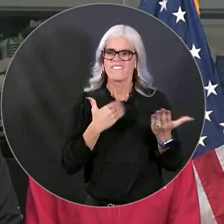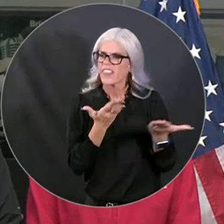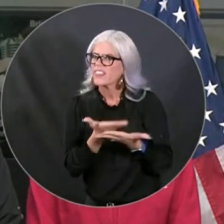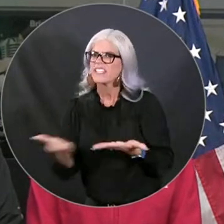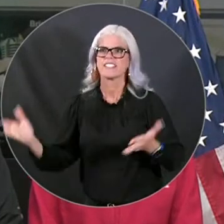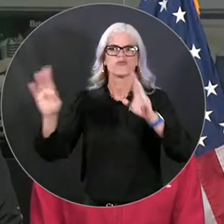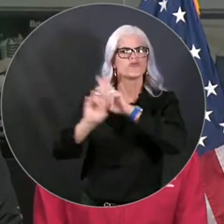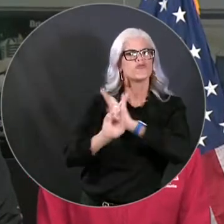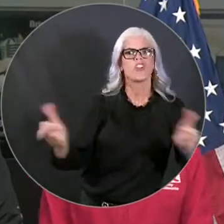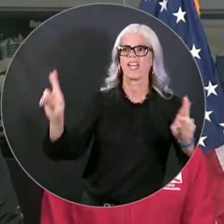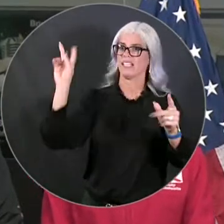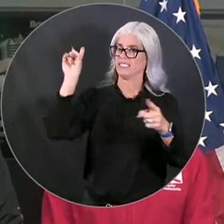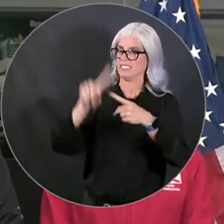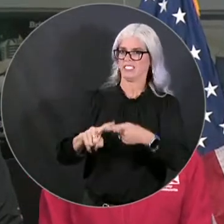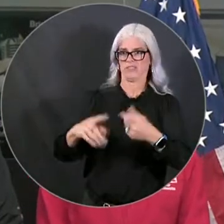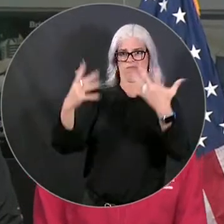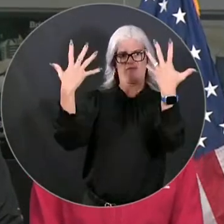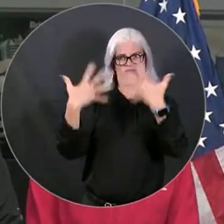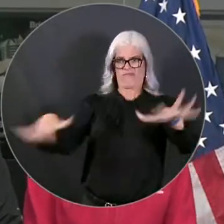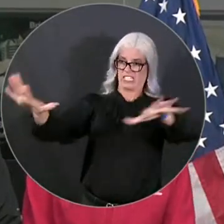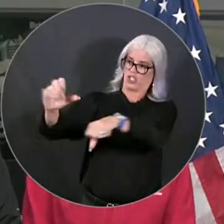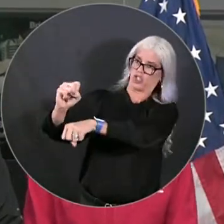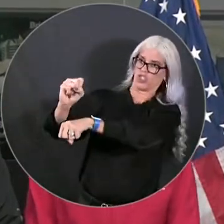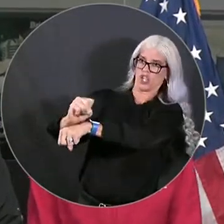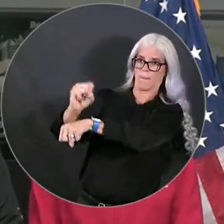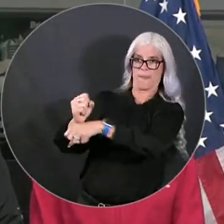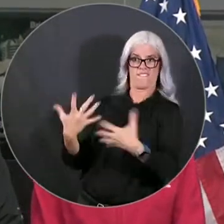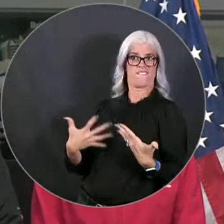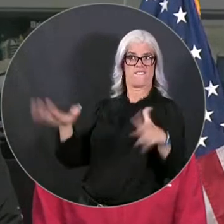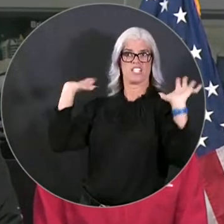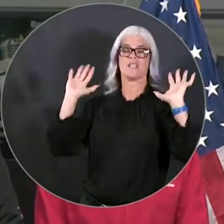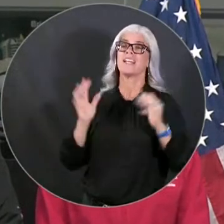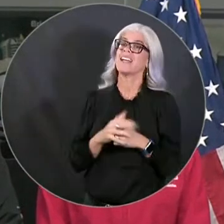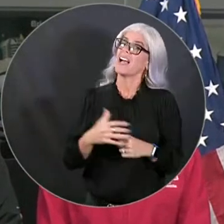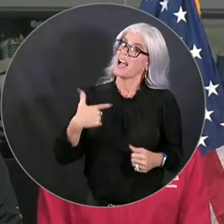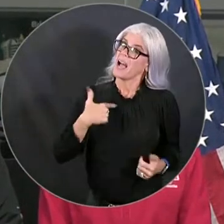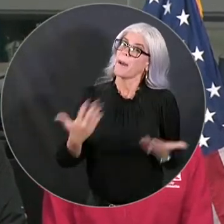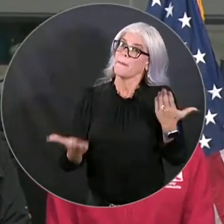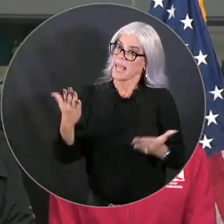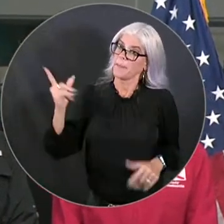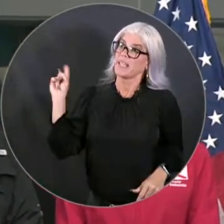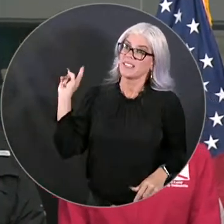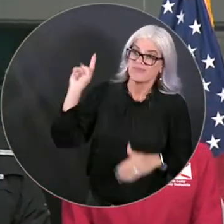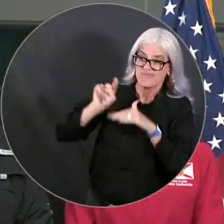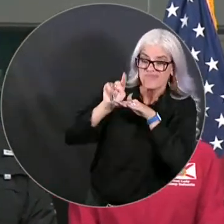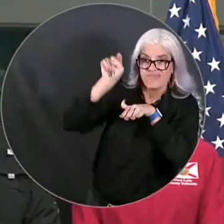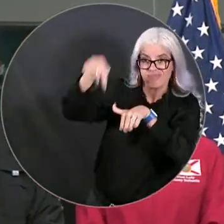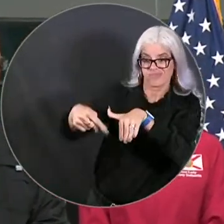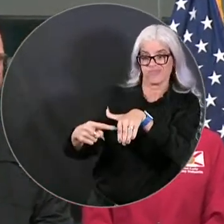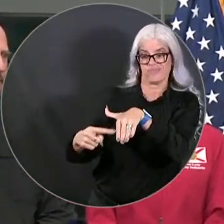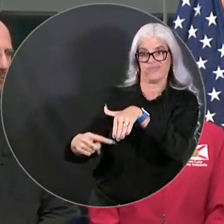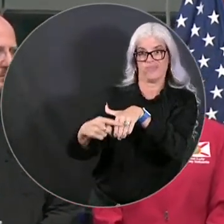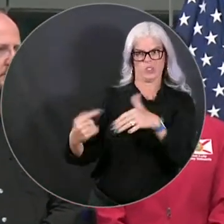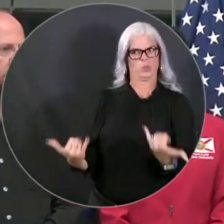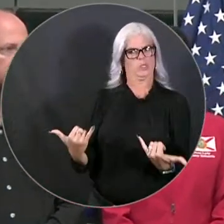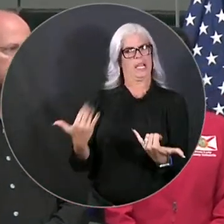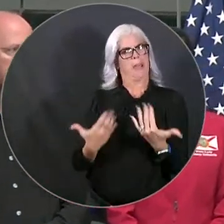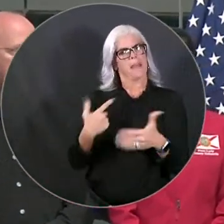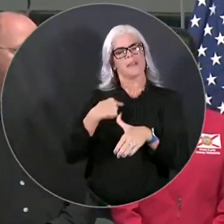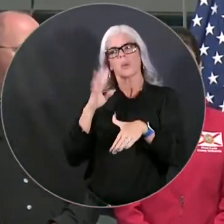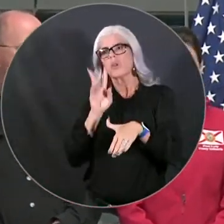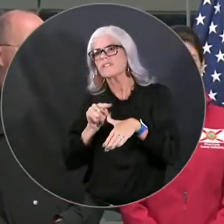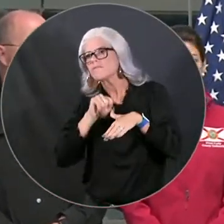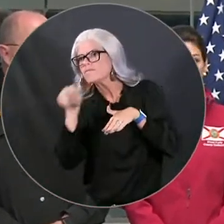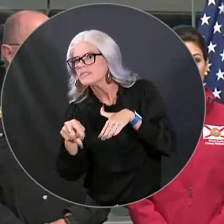initial phase. I may be able to get down today to help to survey and talk to some of the folks down in